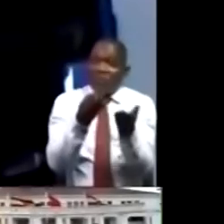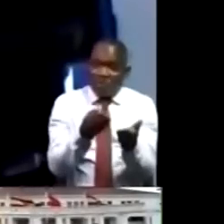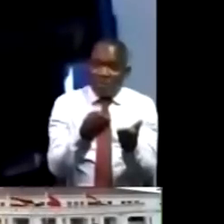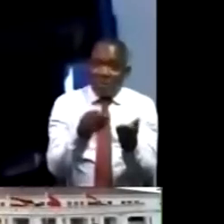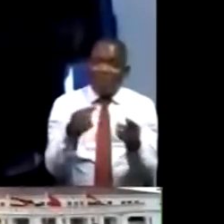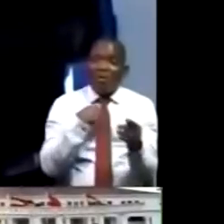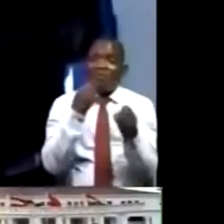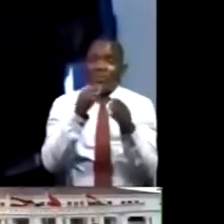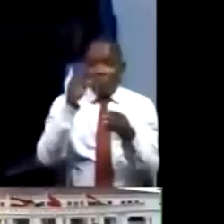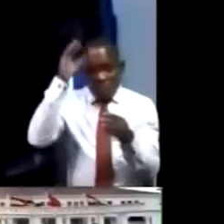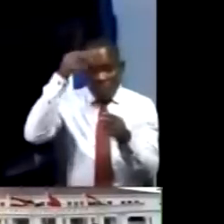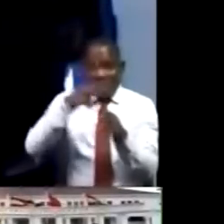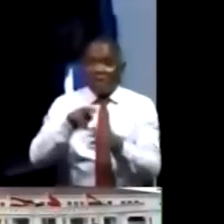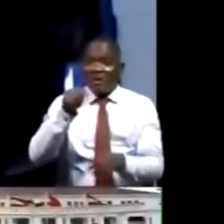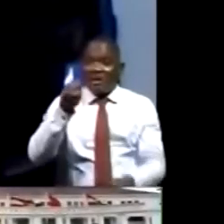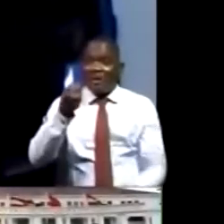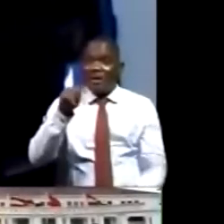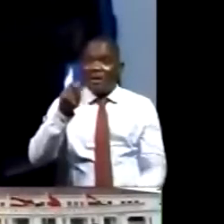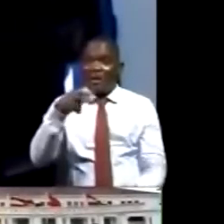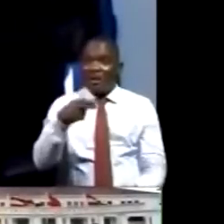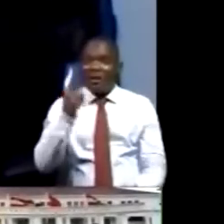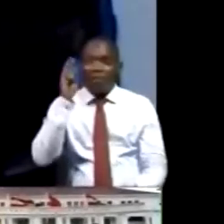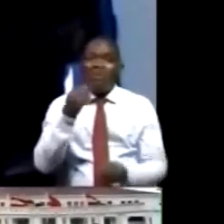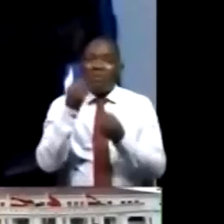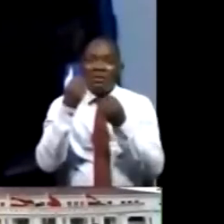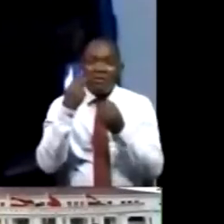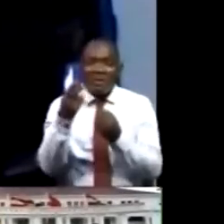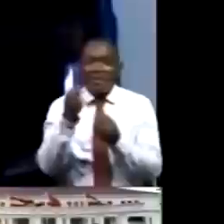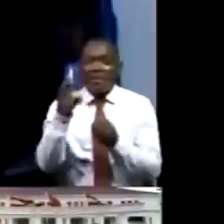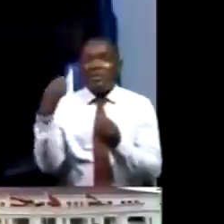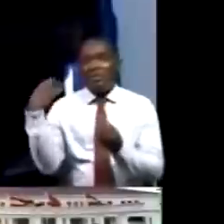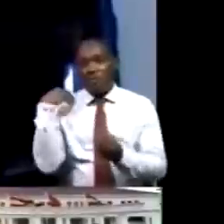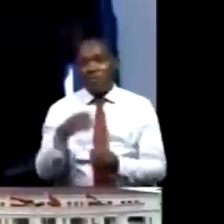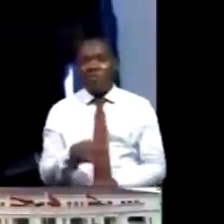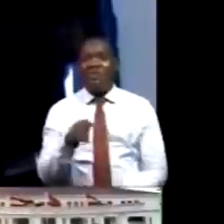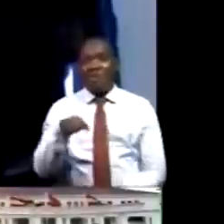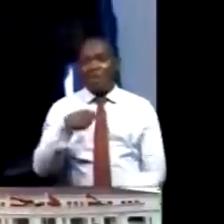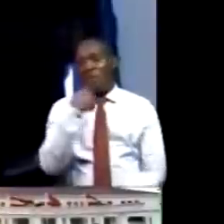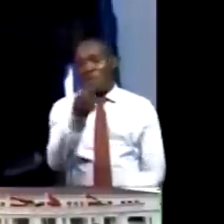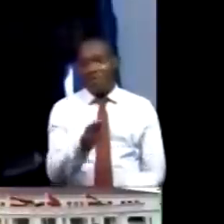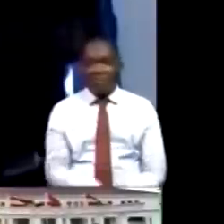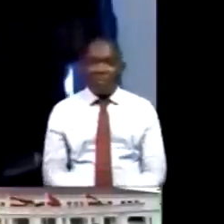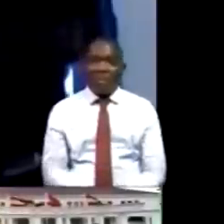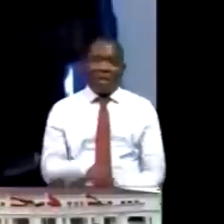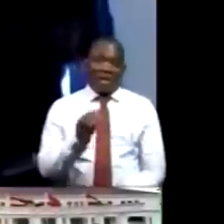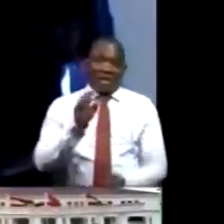I also informed Mr. Tete that I was going to see the commissioner. I did.